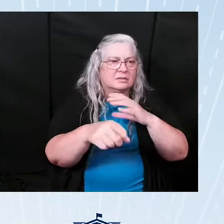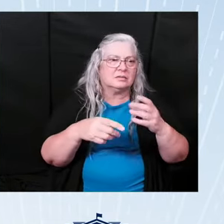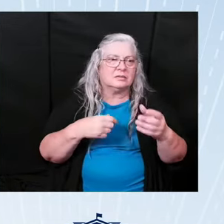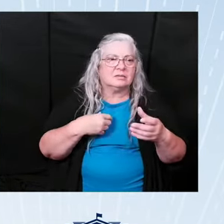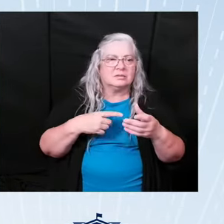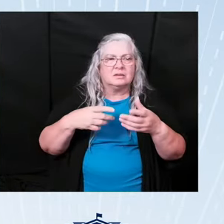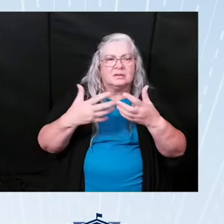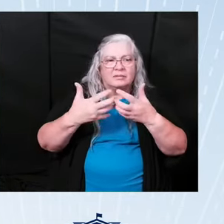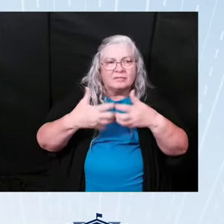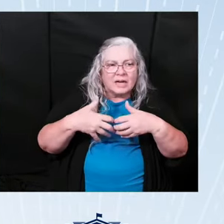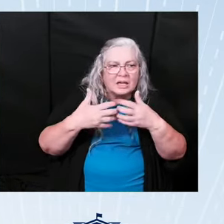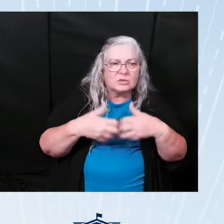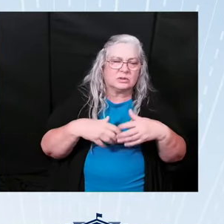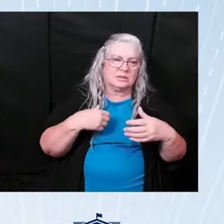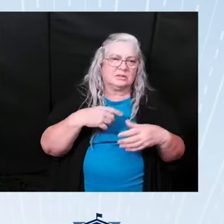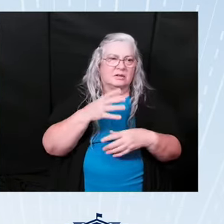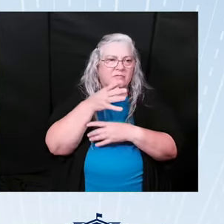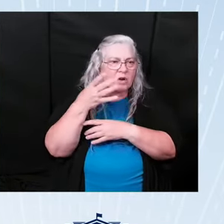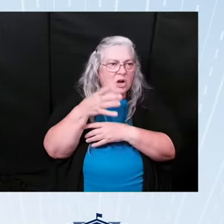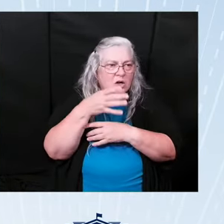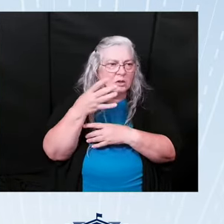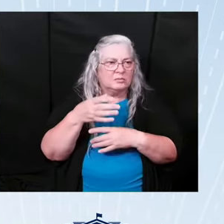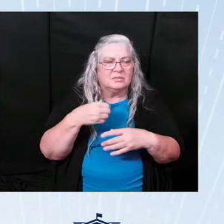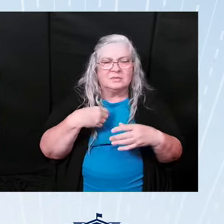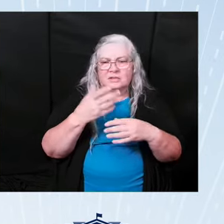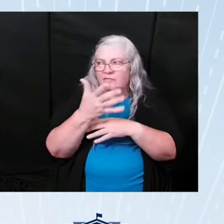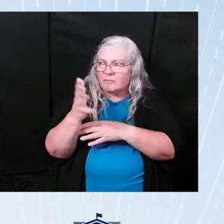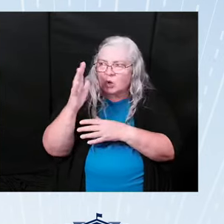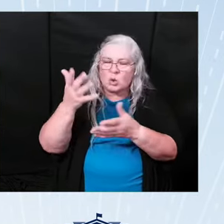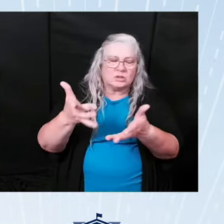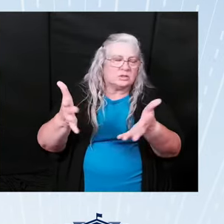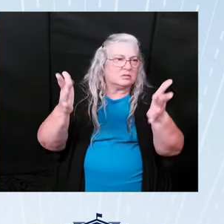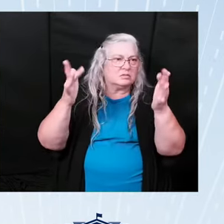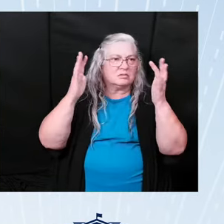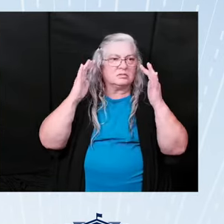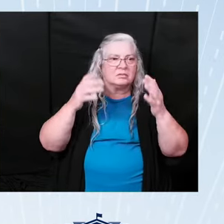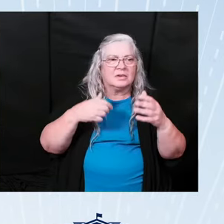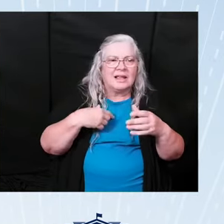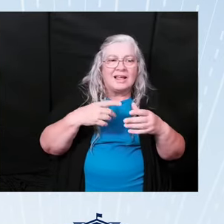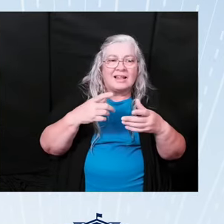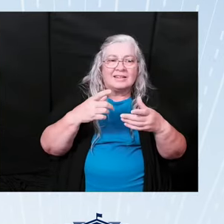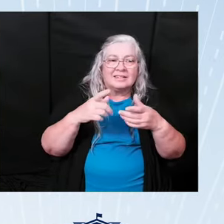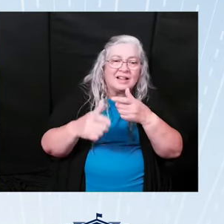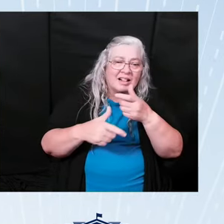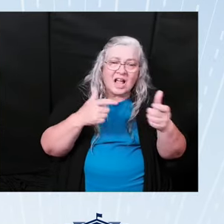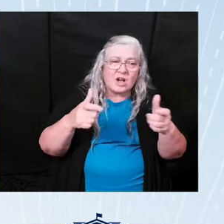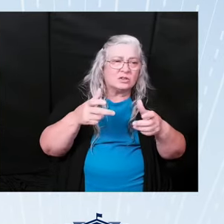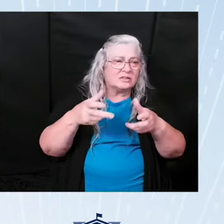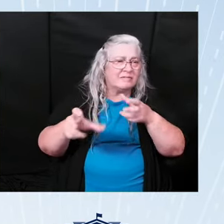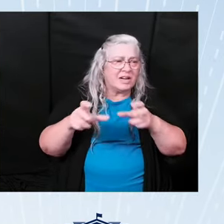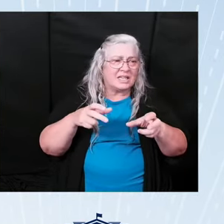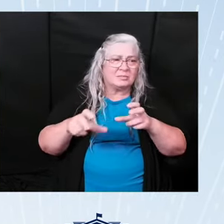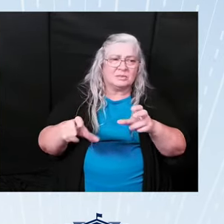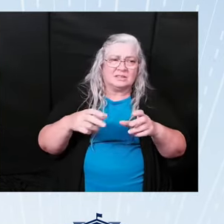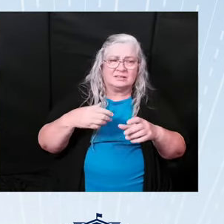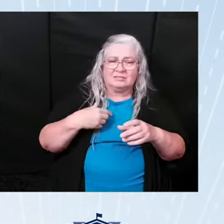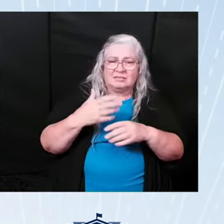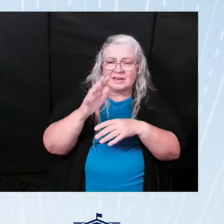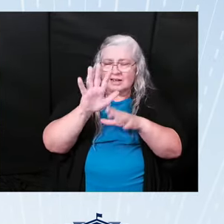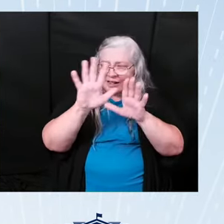example, over $1 billion to plant trees in cool city streets in disadvantaged neighborhoods.